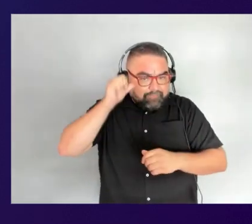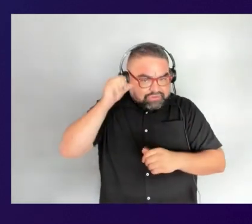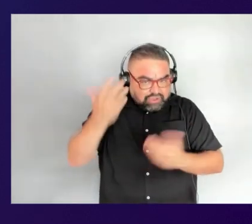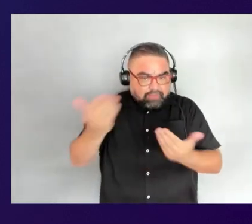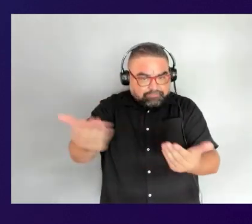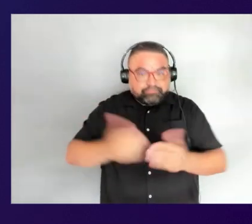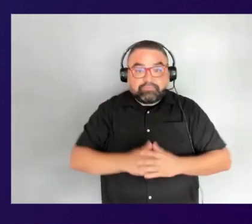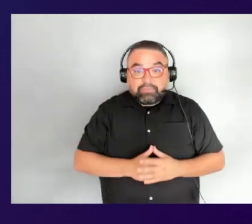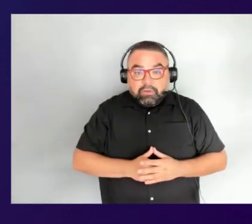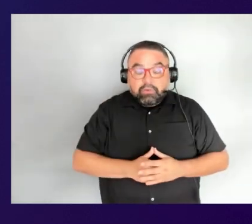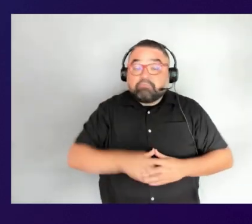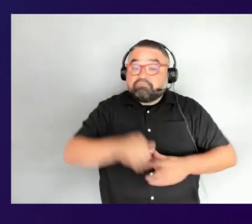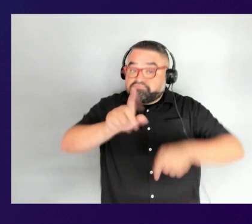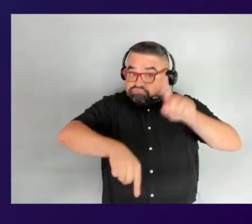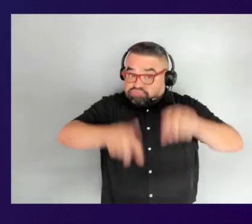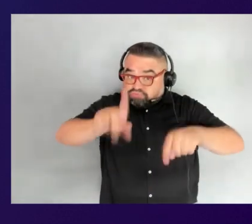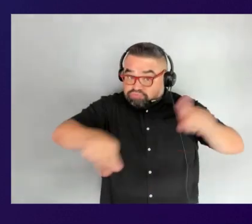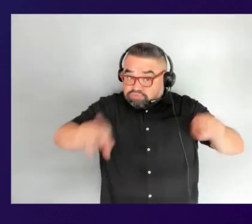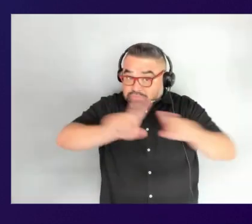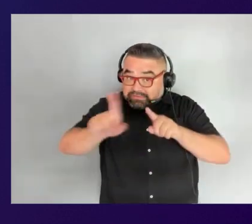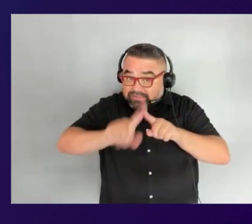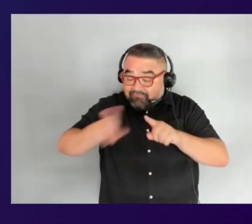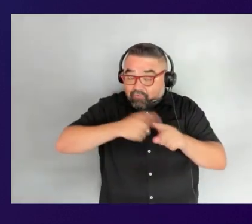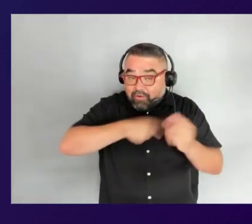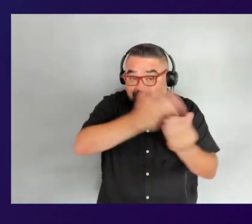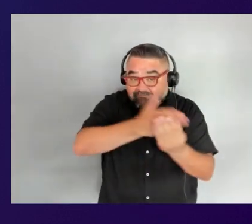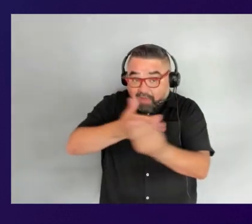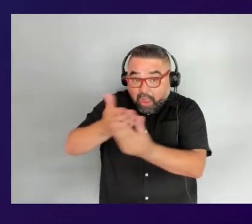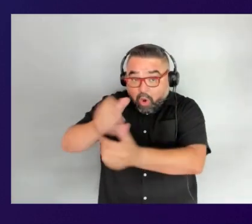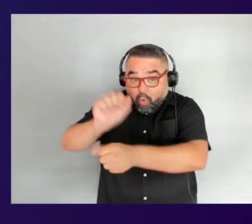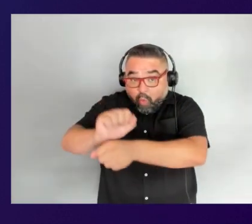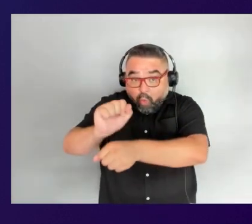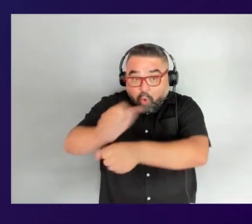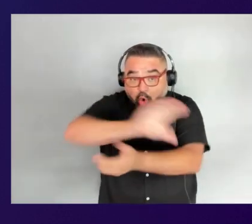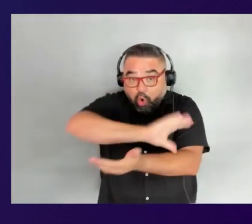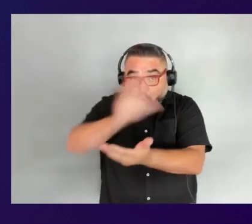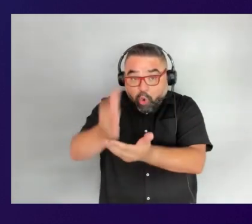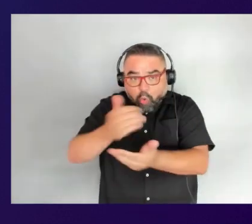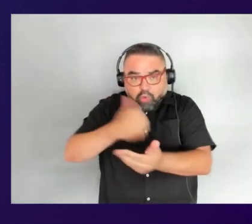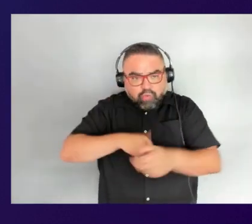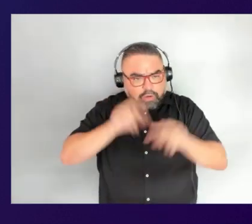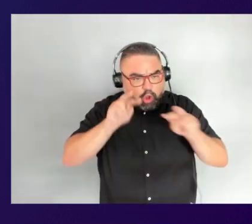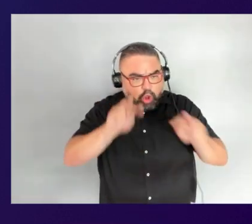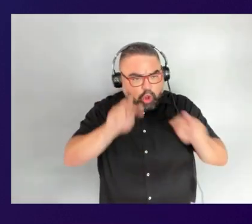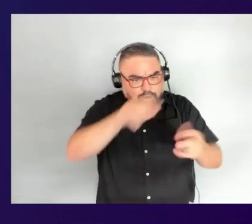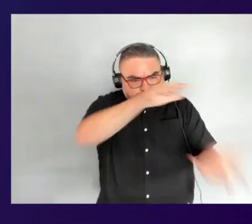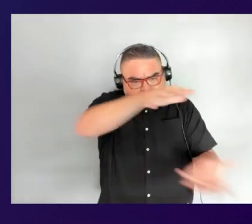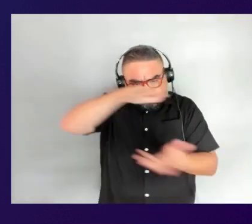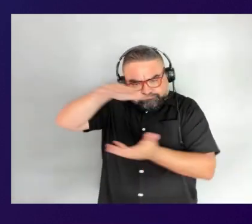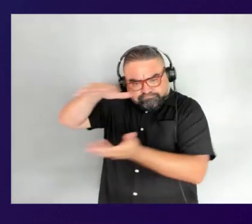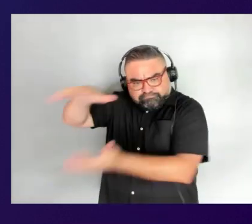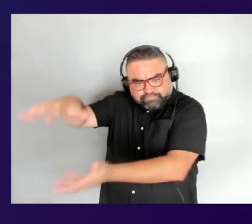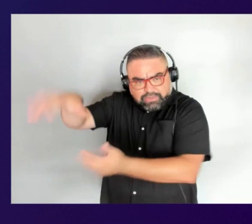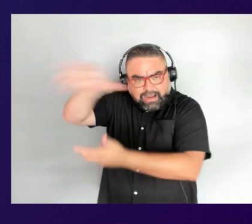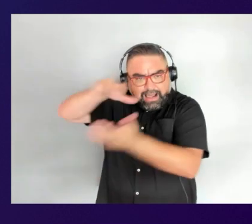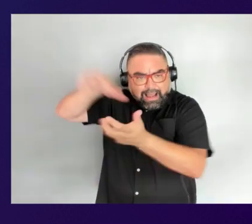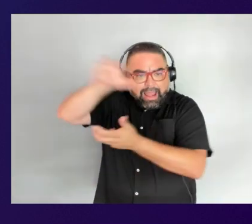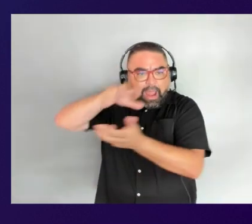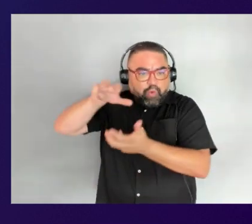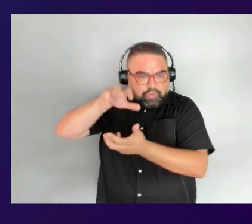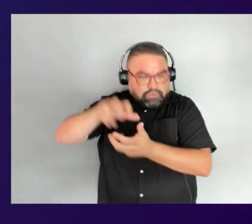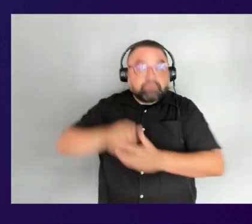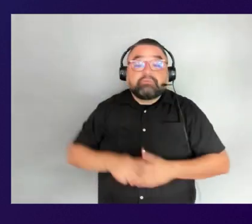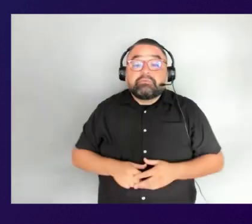There's a wide range of file workloads that customers come to when they look at moving their workloads to the cloud. We have